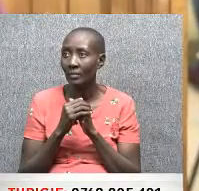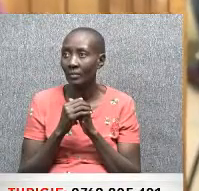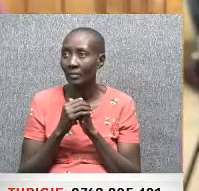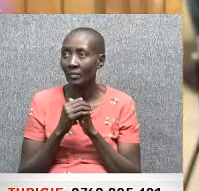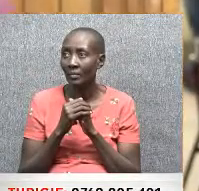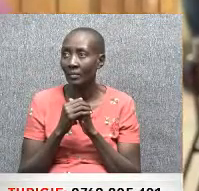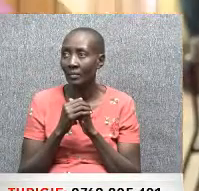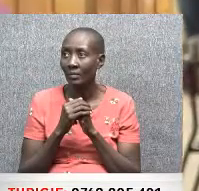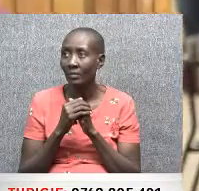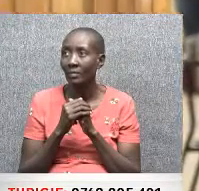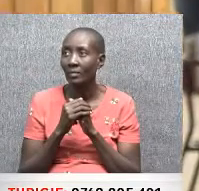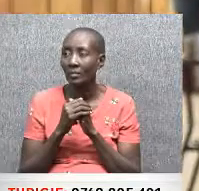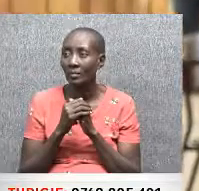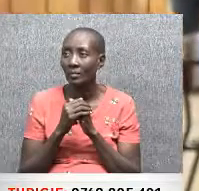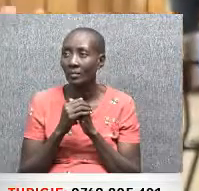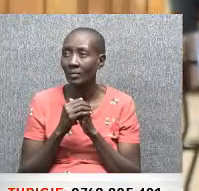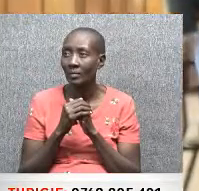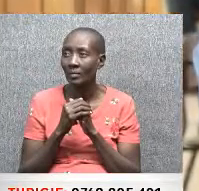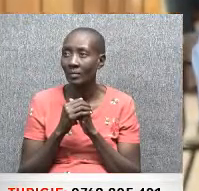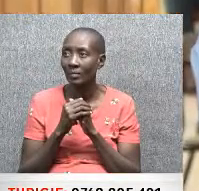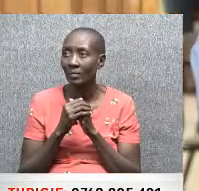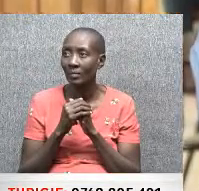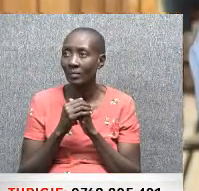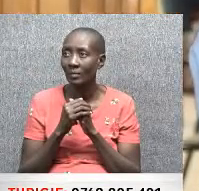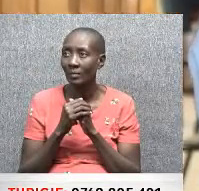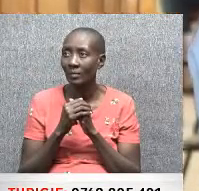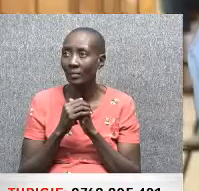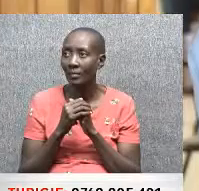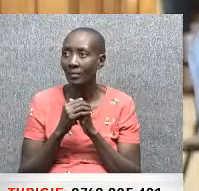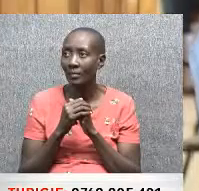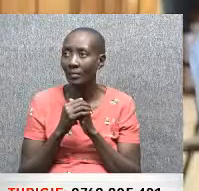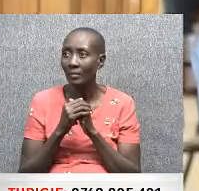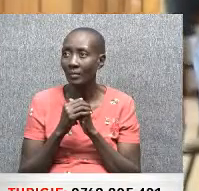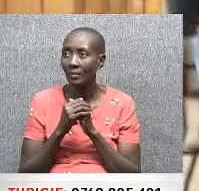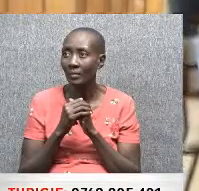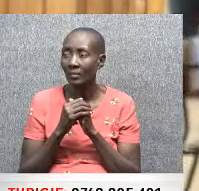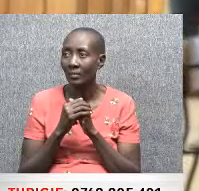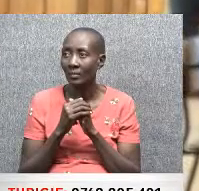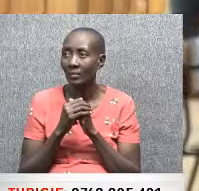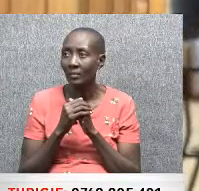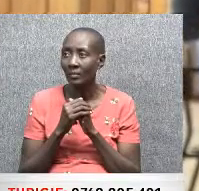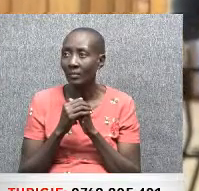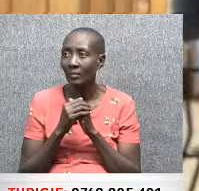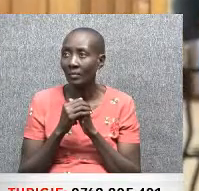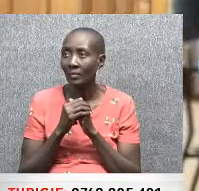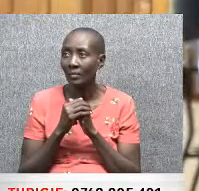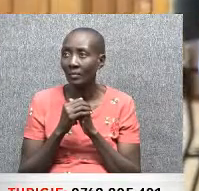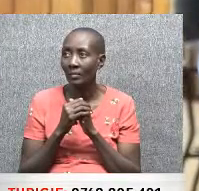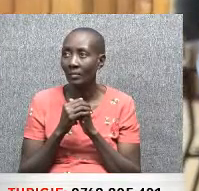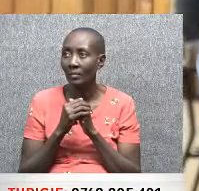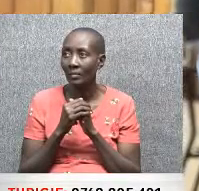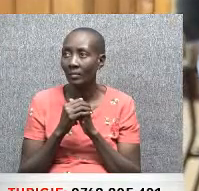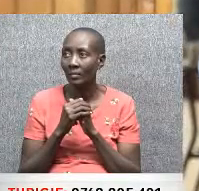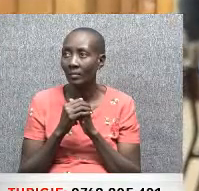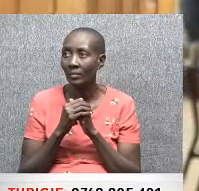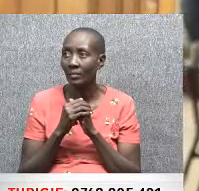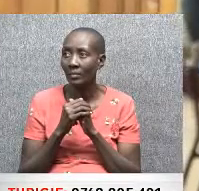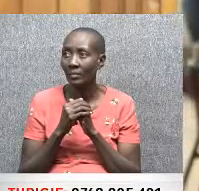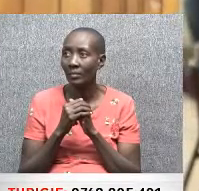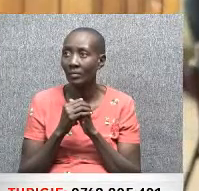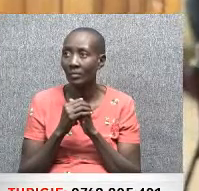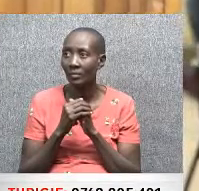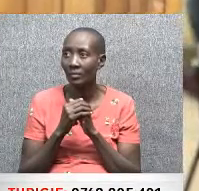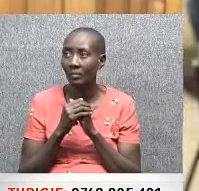do not have the flashlights, do not have the bells. So if a person comes to knock at the door, so it